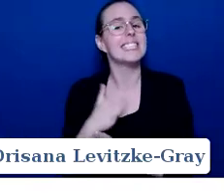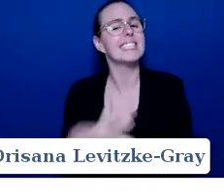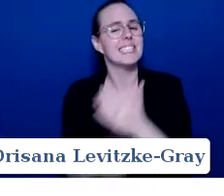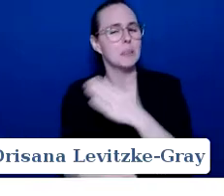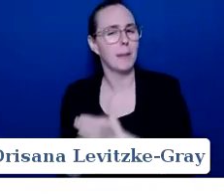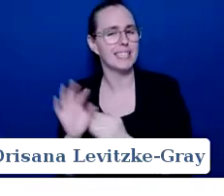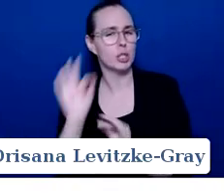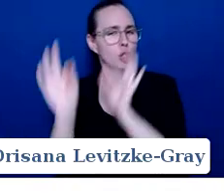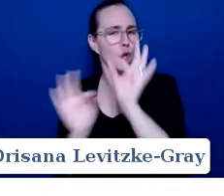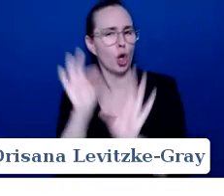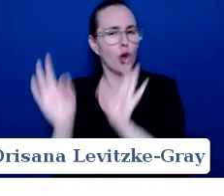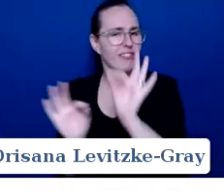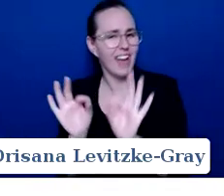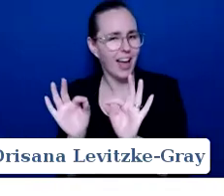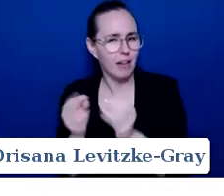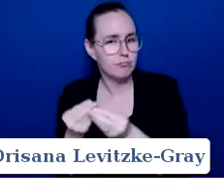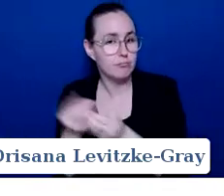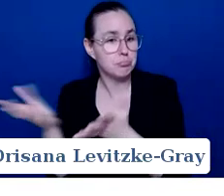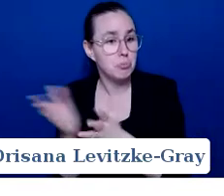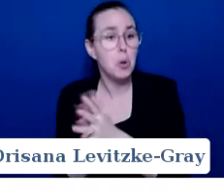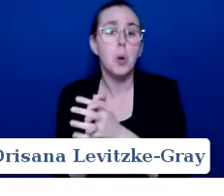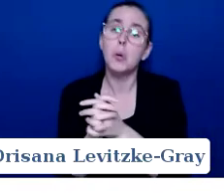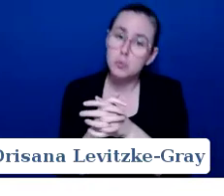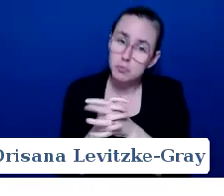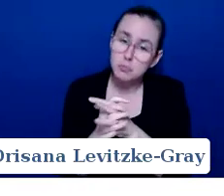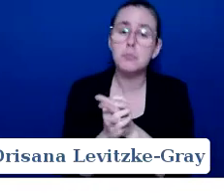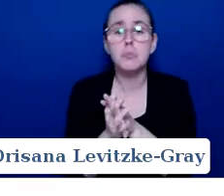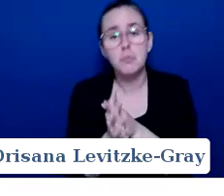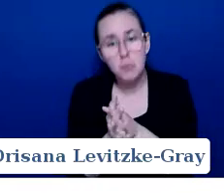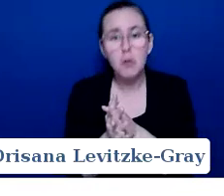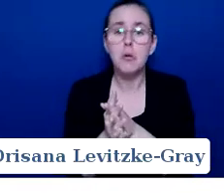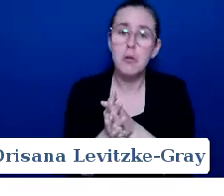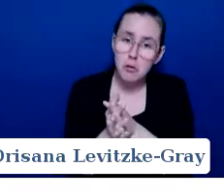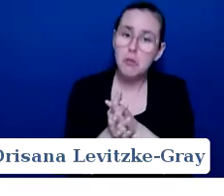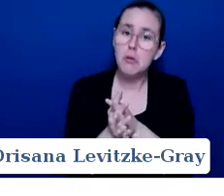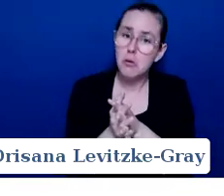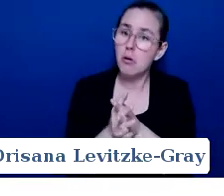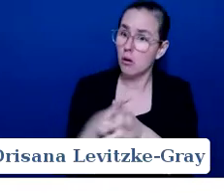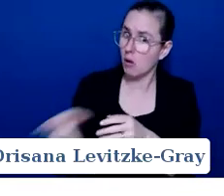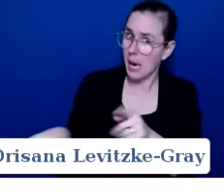which is more important, which take around 2 or 2 hours and a half, and